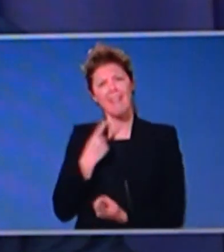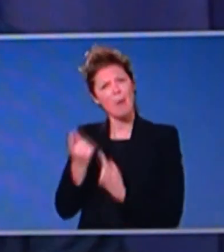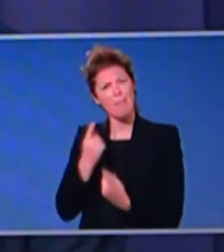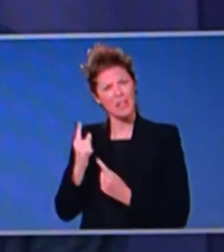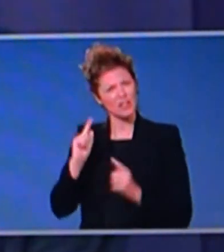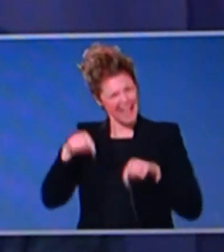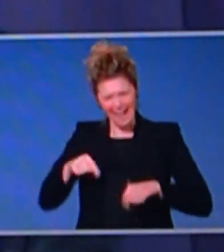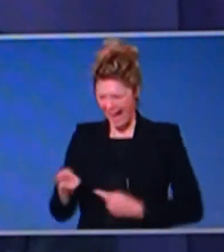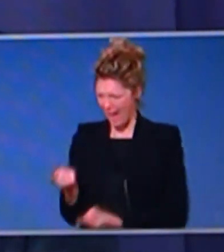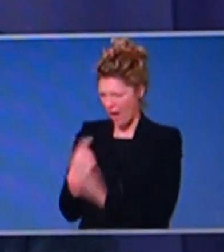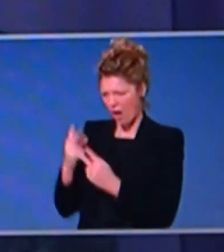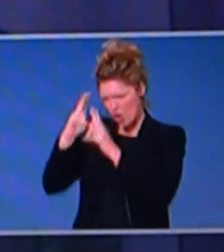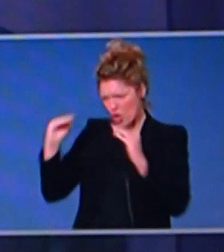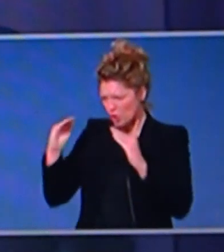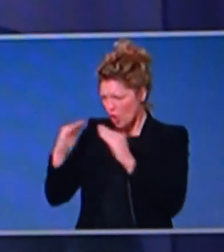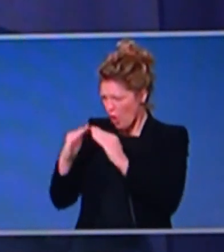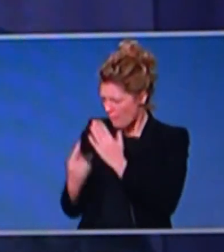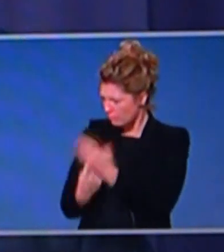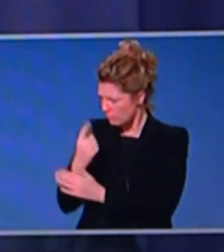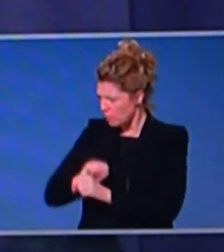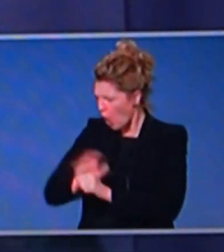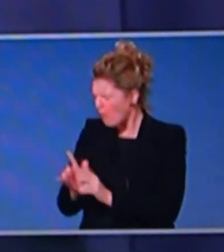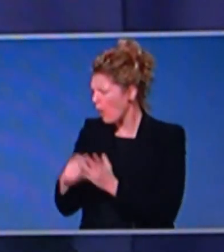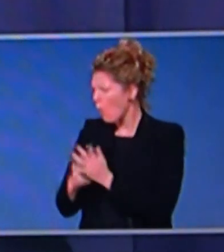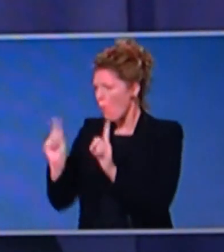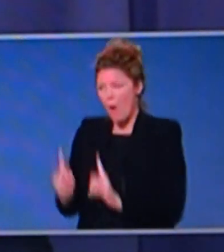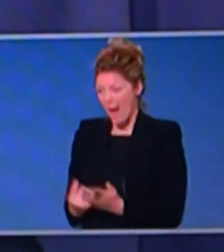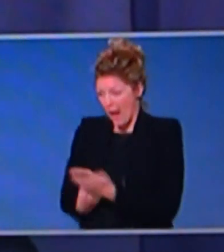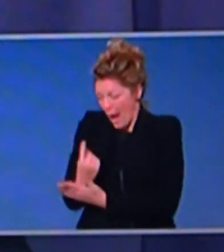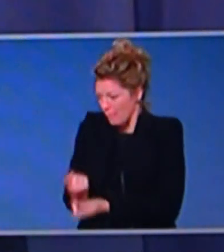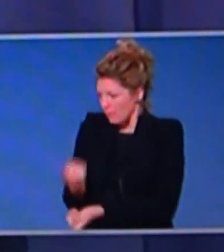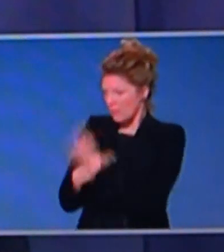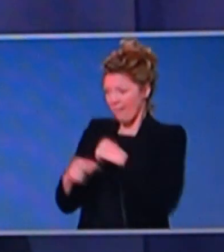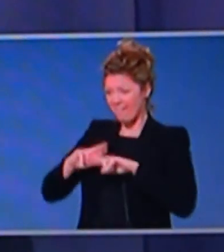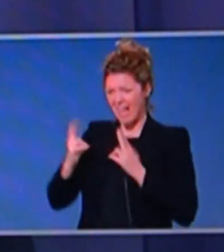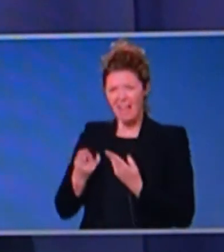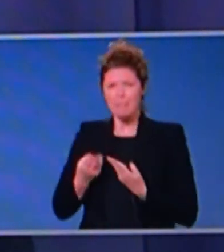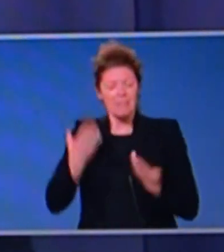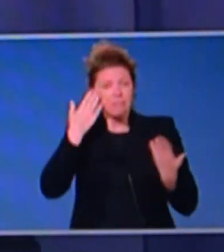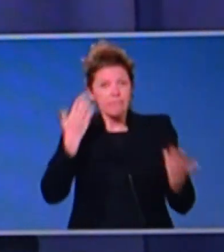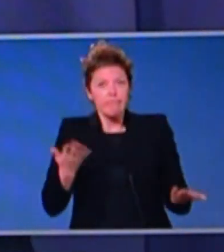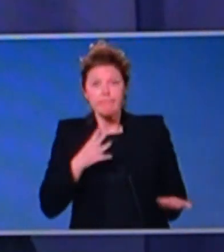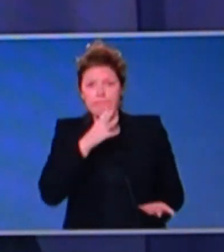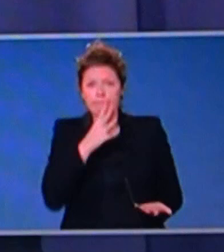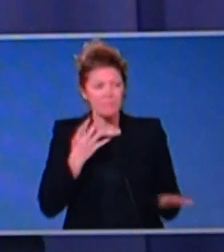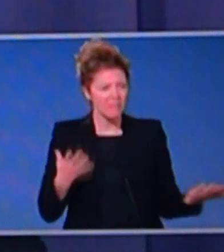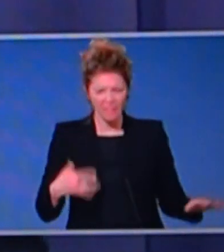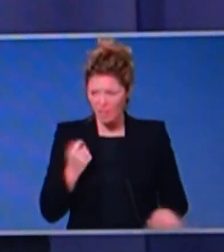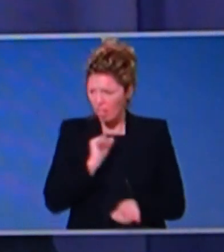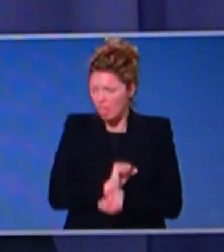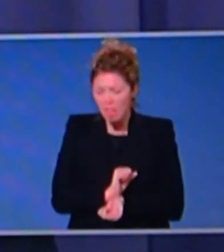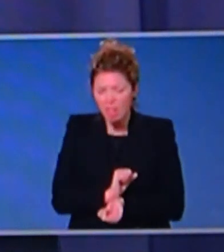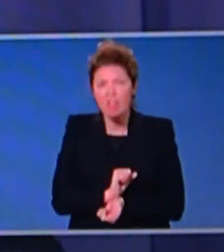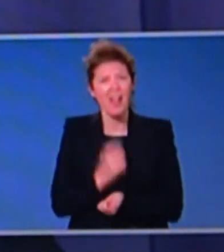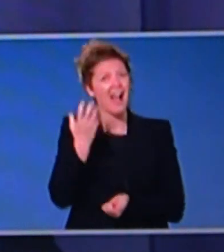yeah, communication is key, but I suspect and know that one of the great frustrations for families is being able to have access to the facility, and